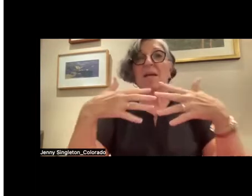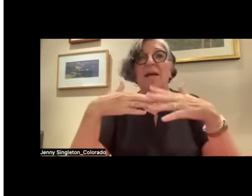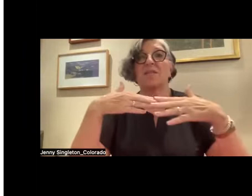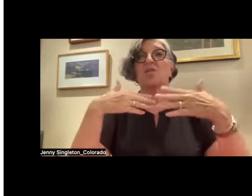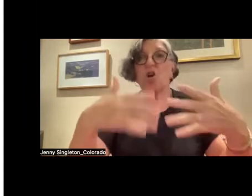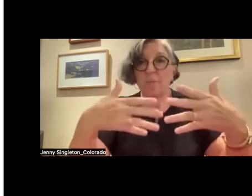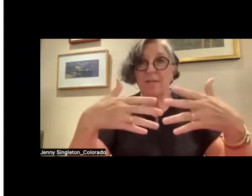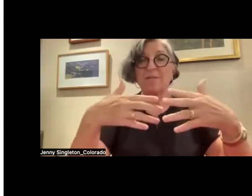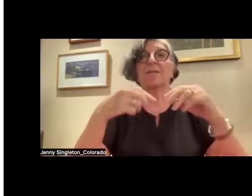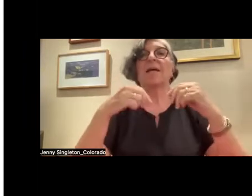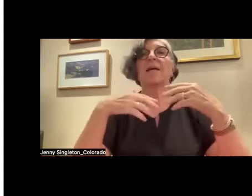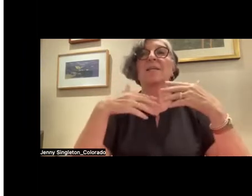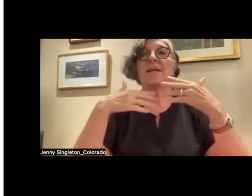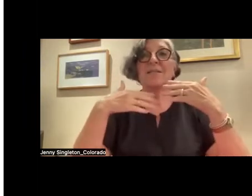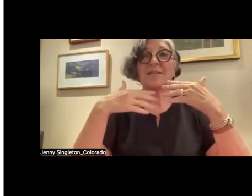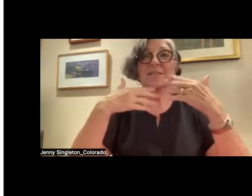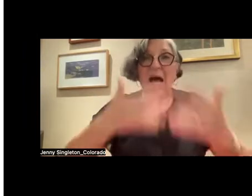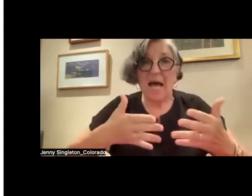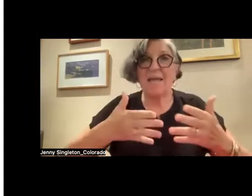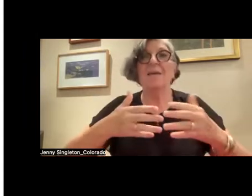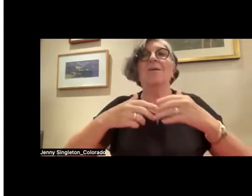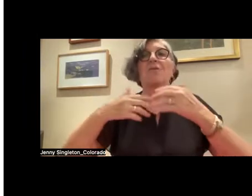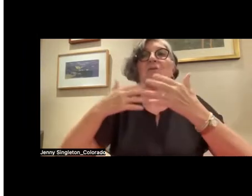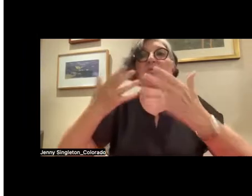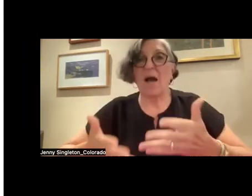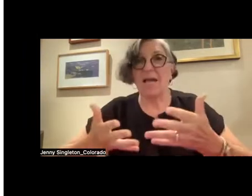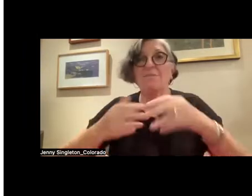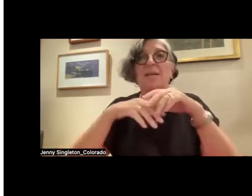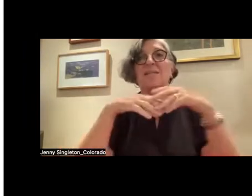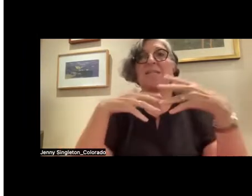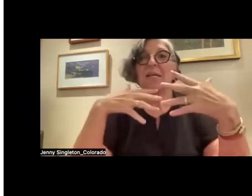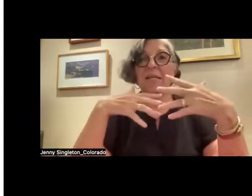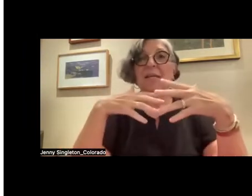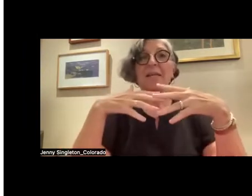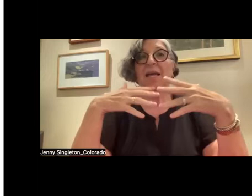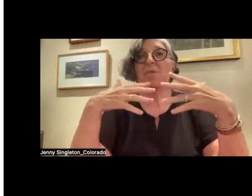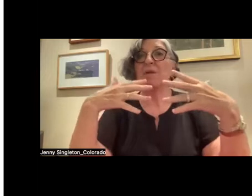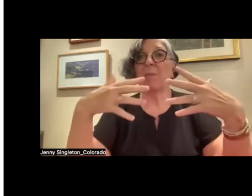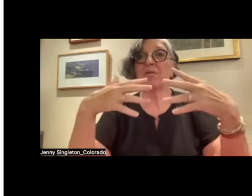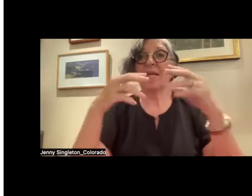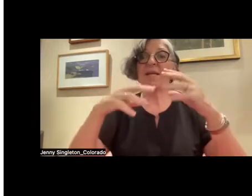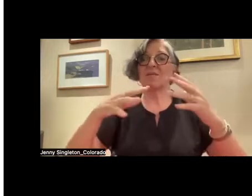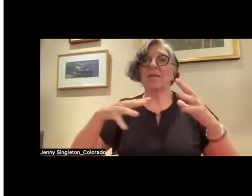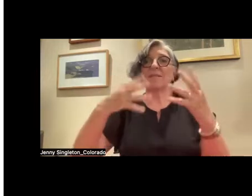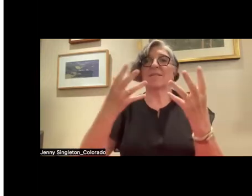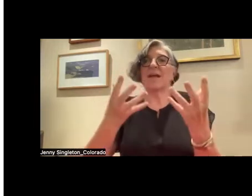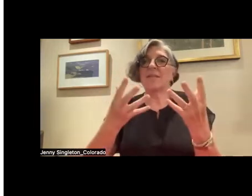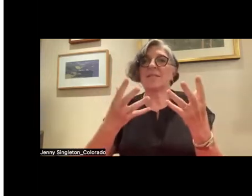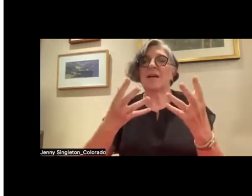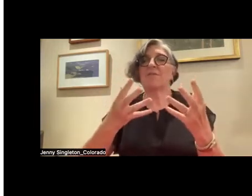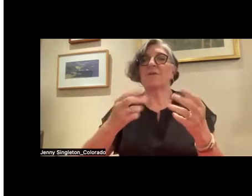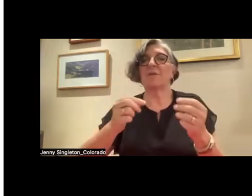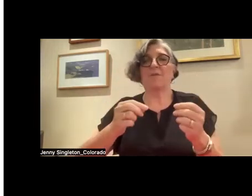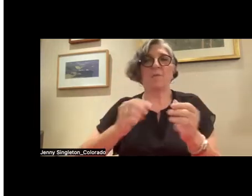event has a terminus, like to die or to arrive, that is telic, and that can be represented sort of in the